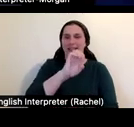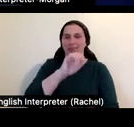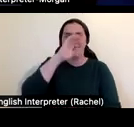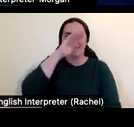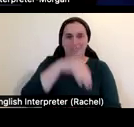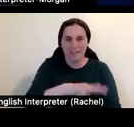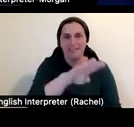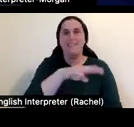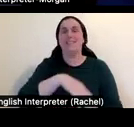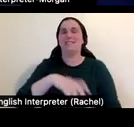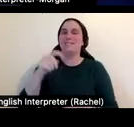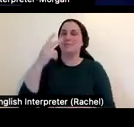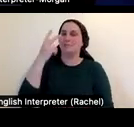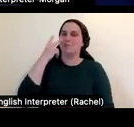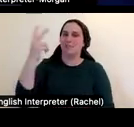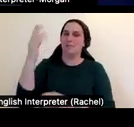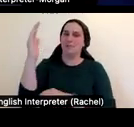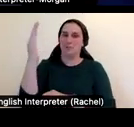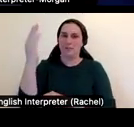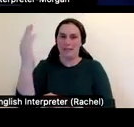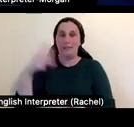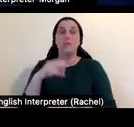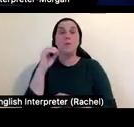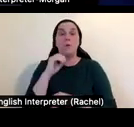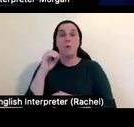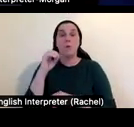den Spiegel. O Orang und